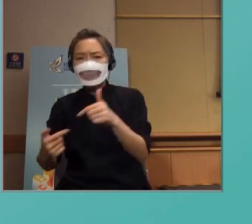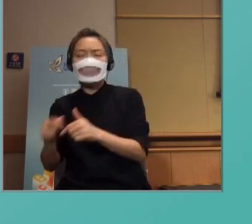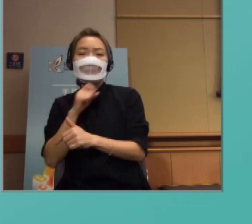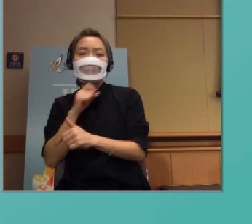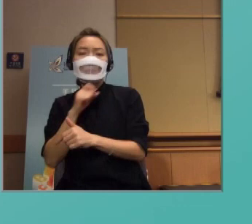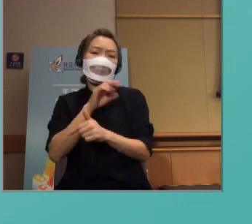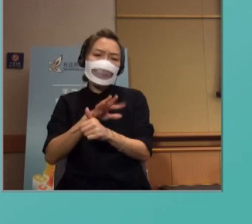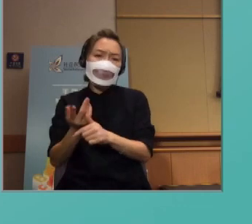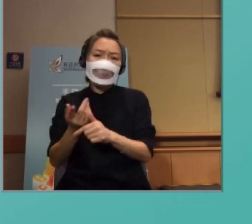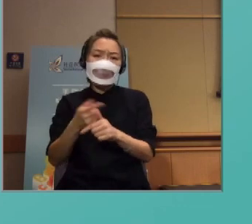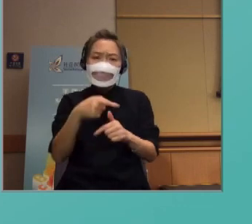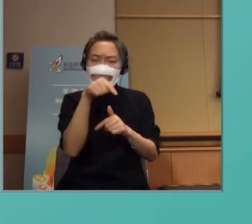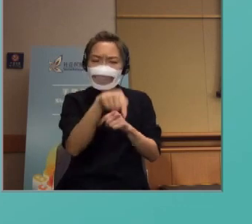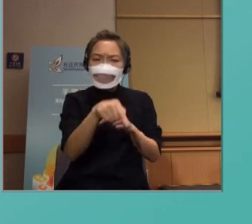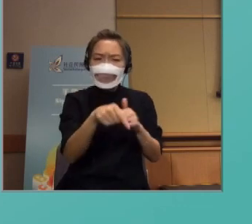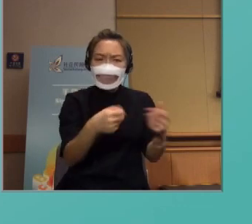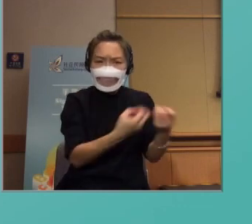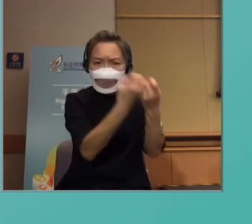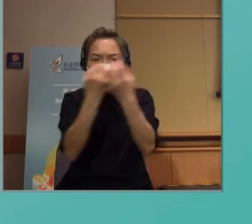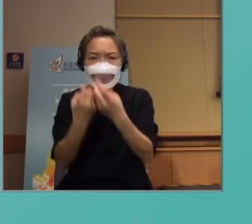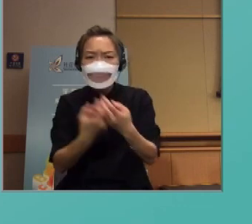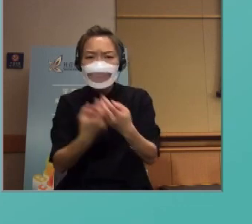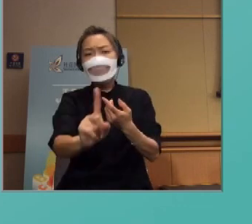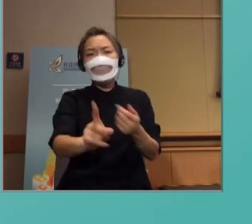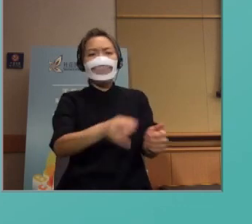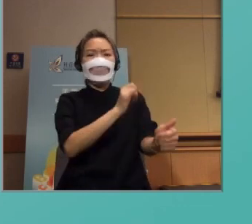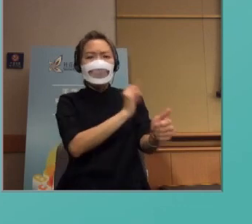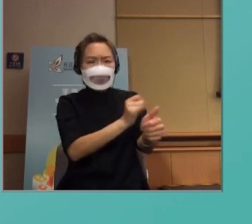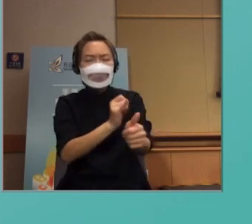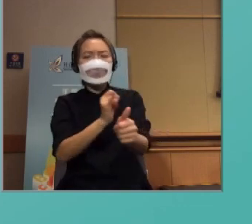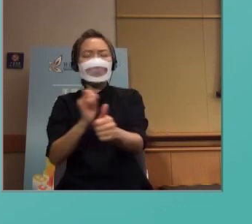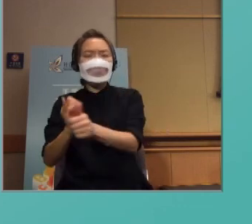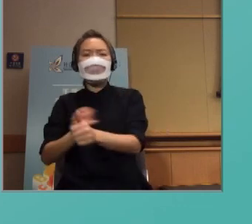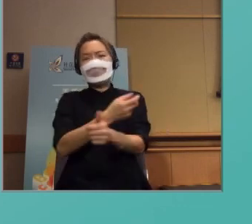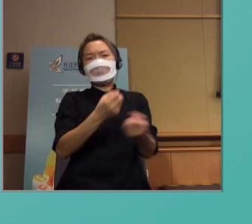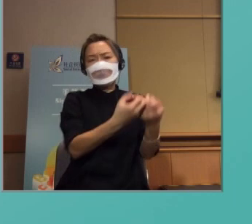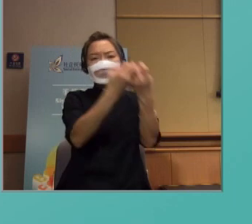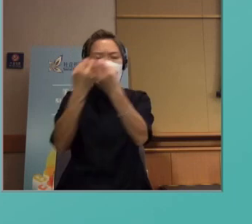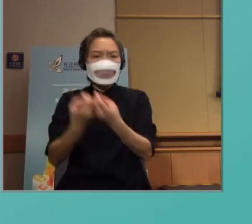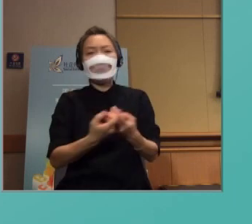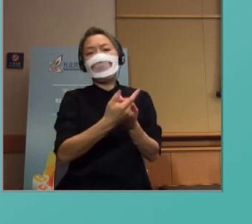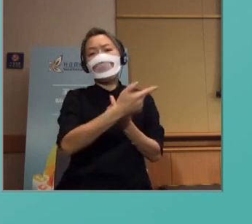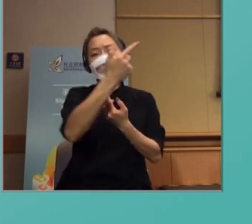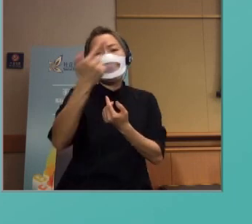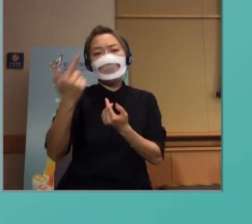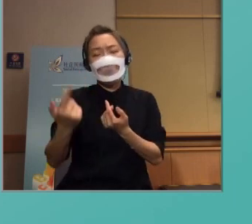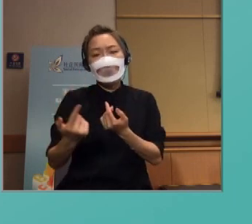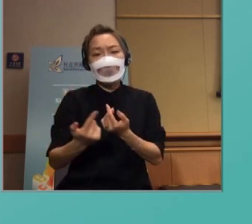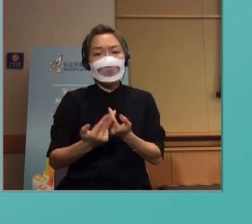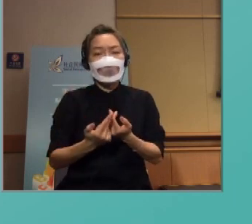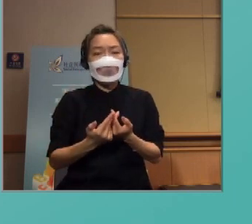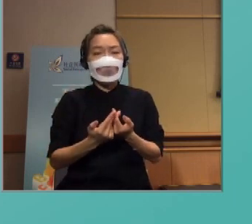almost, when you talk about NFT, when you hear people talking about NFT, it almost conjures up the image of a stigma. There's a kind of